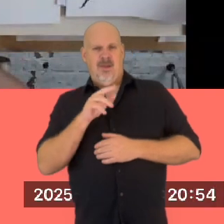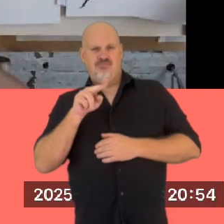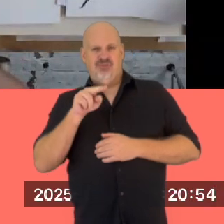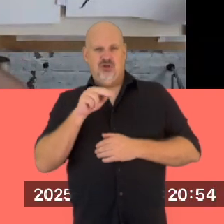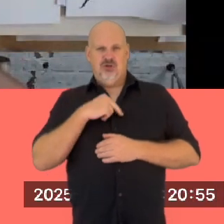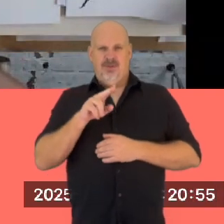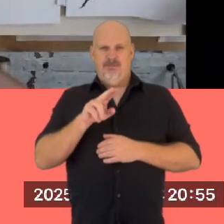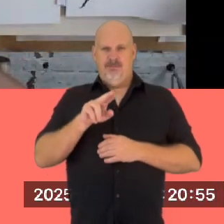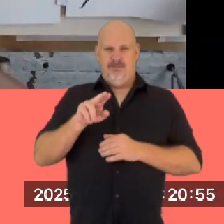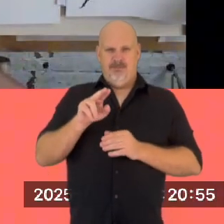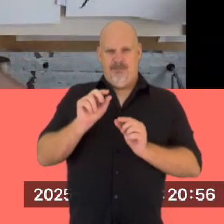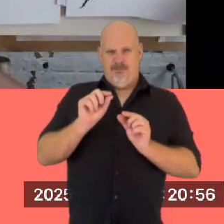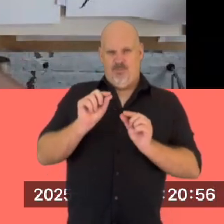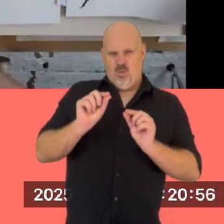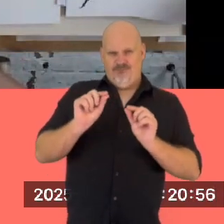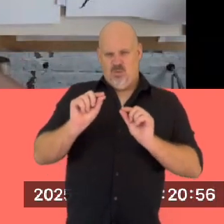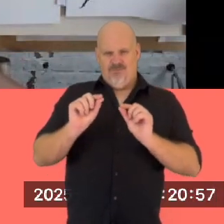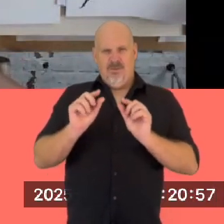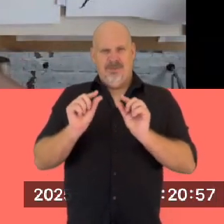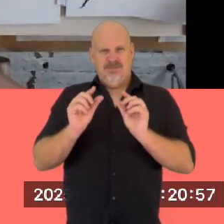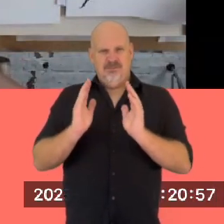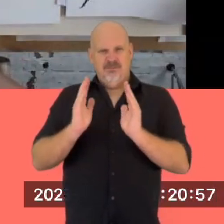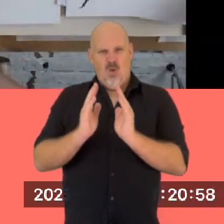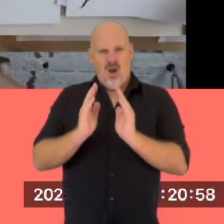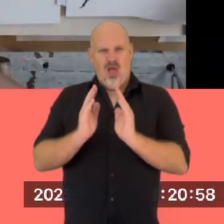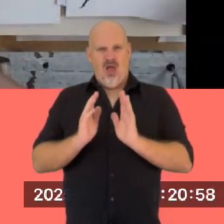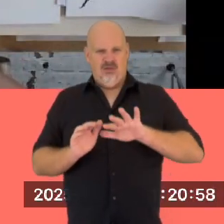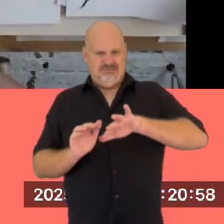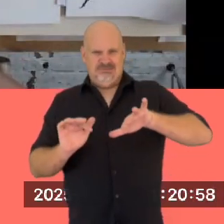So I might just move over brushes actually to a slightly smaller